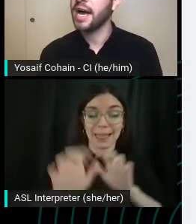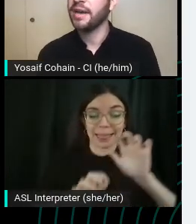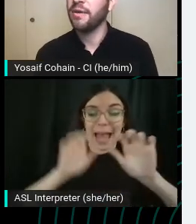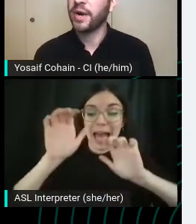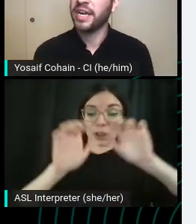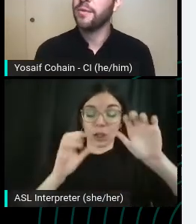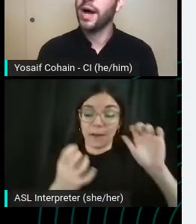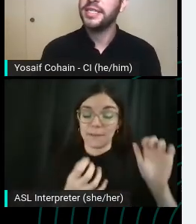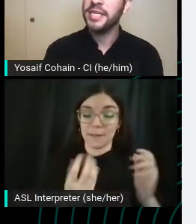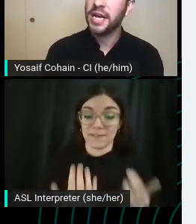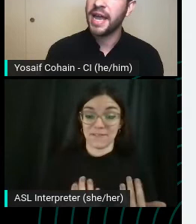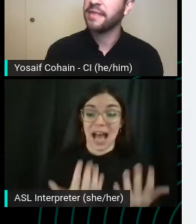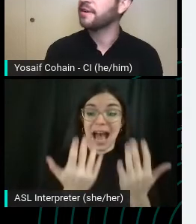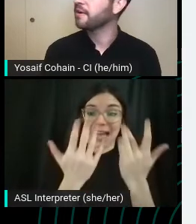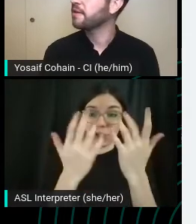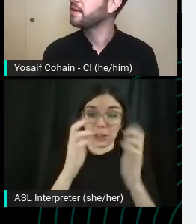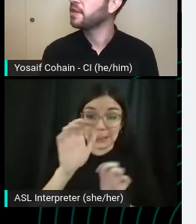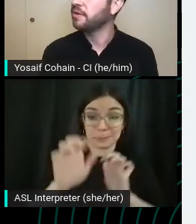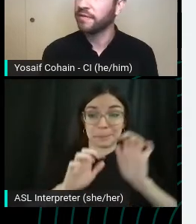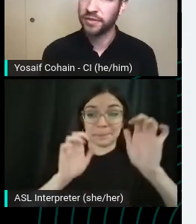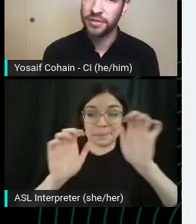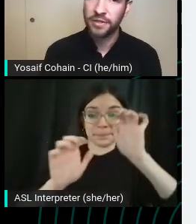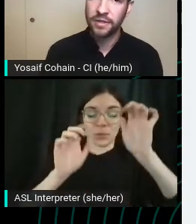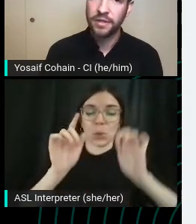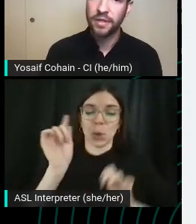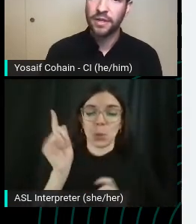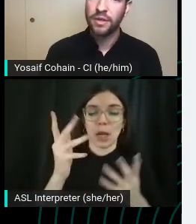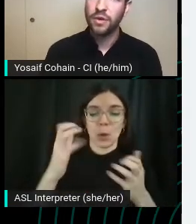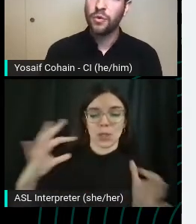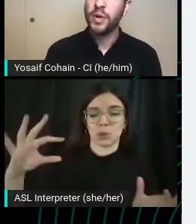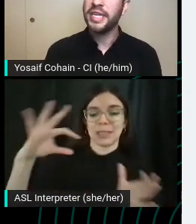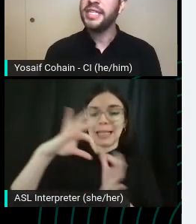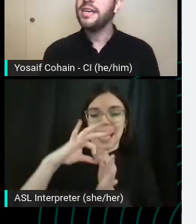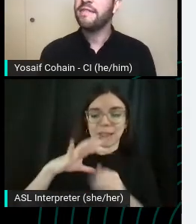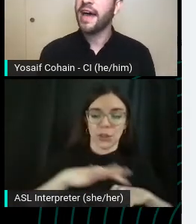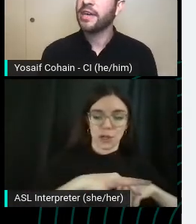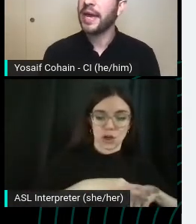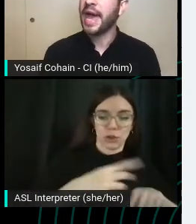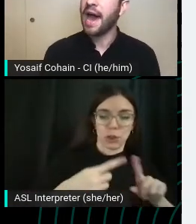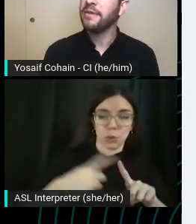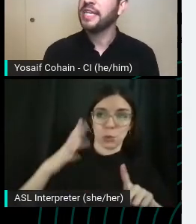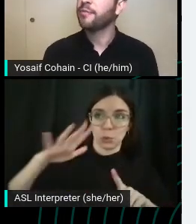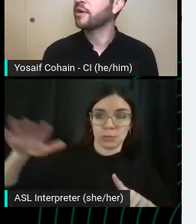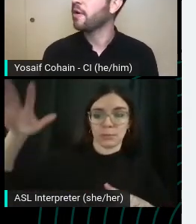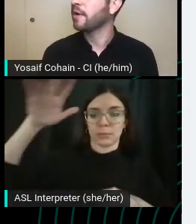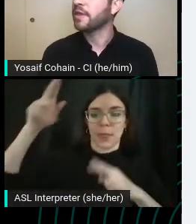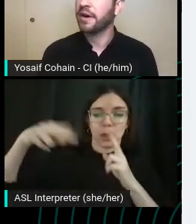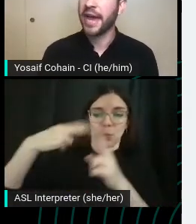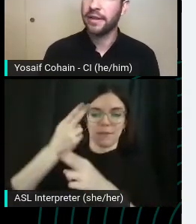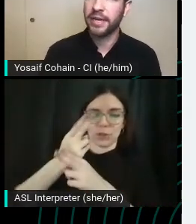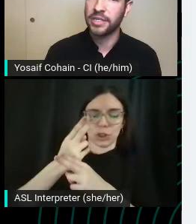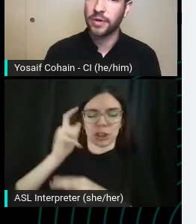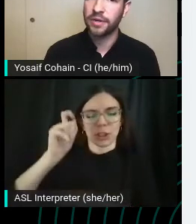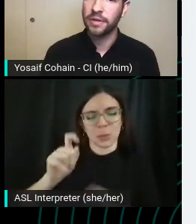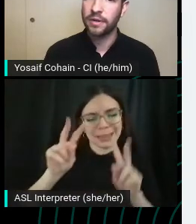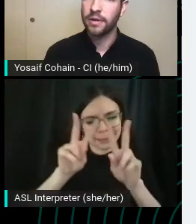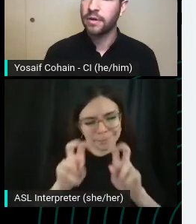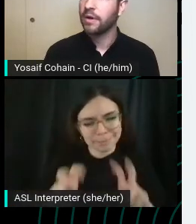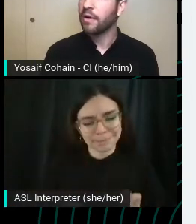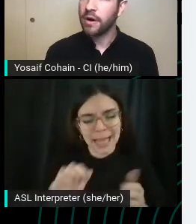the sky where he wants to connect the Earth to the universe. We need to evaluate how deep we're going with our analytics